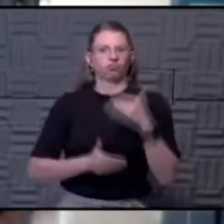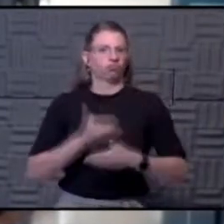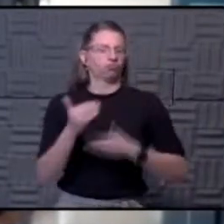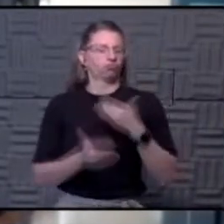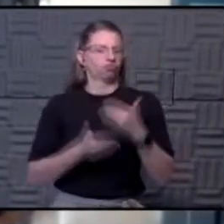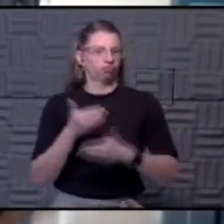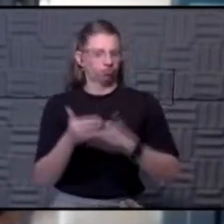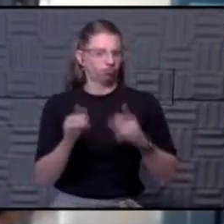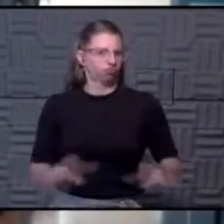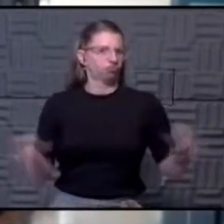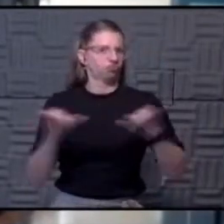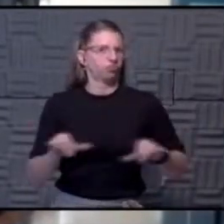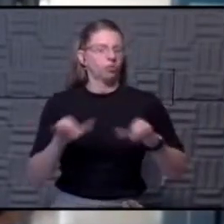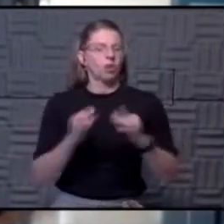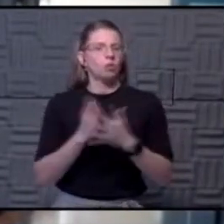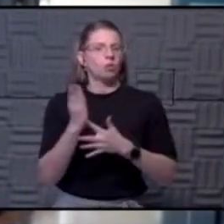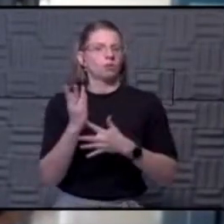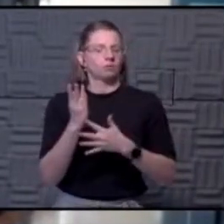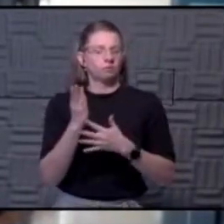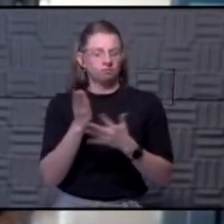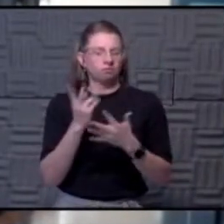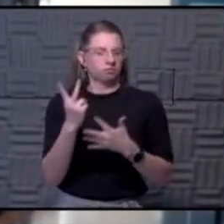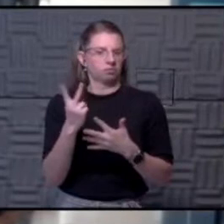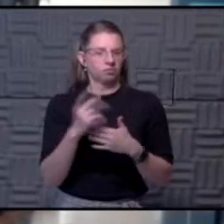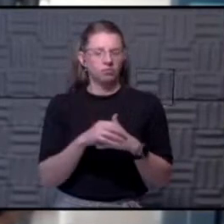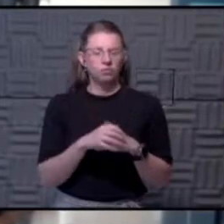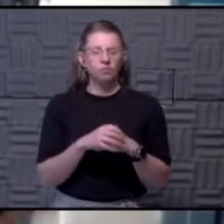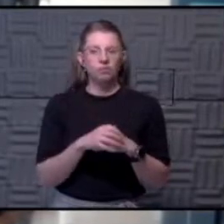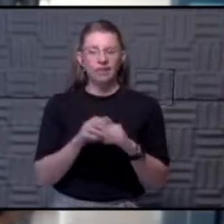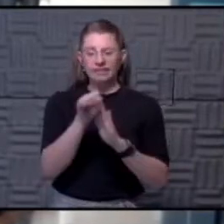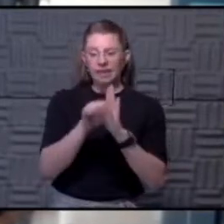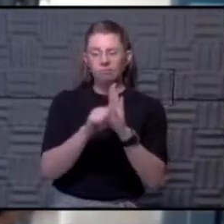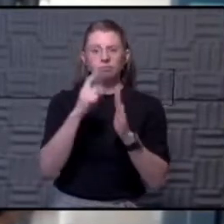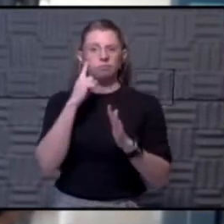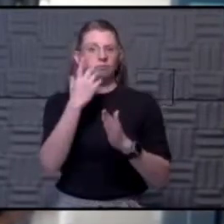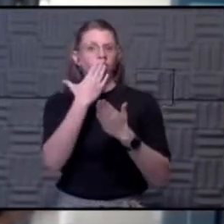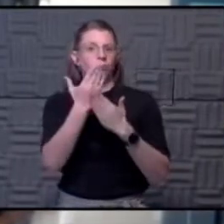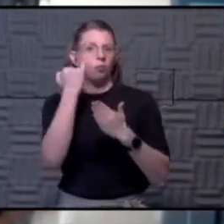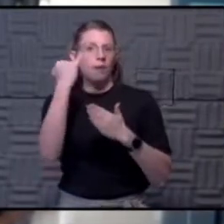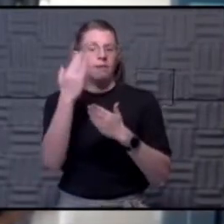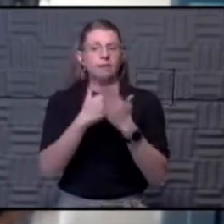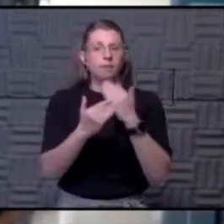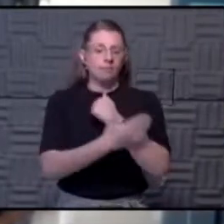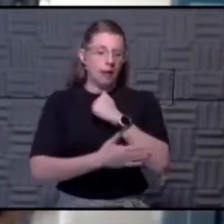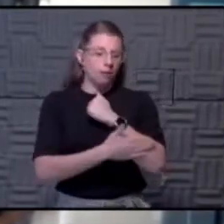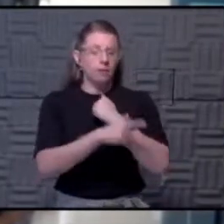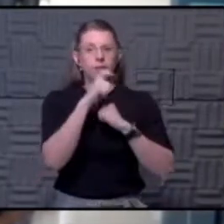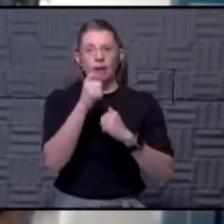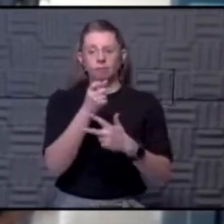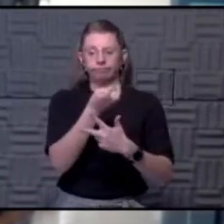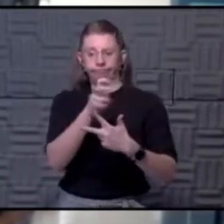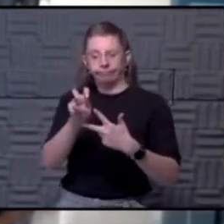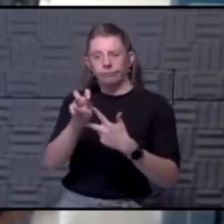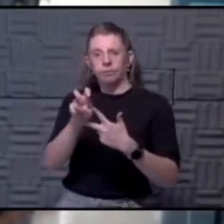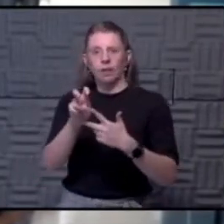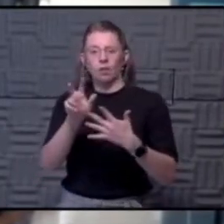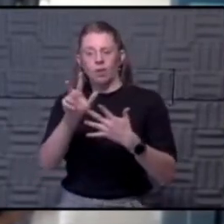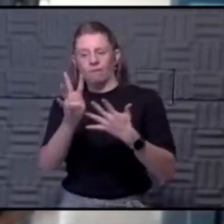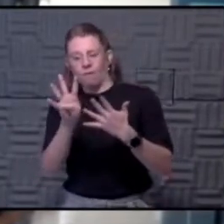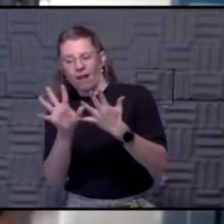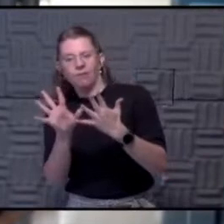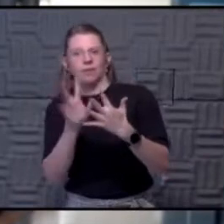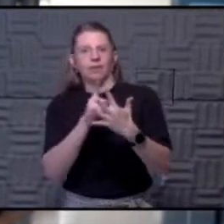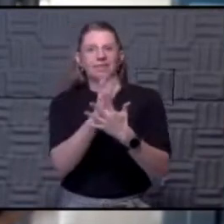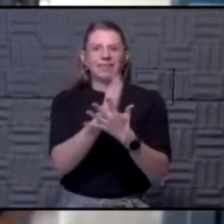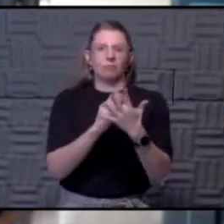through phase 2. We think as a state, it's a good idea to not have some counties move to phase 3, 4, 5, while there's other counties still in